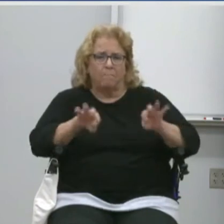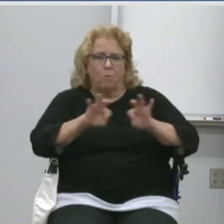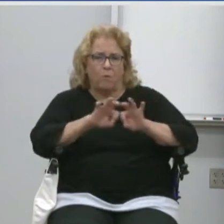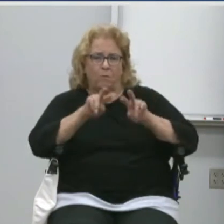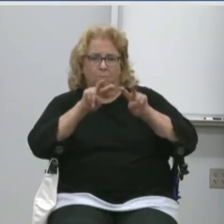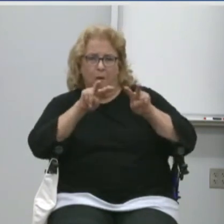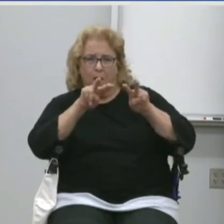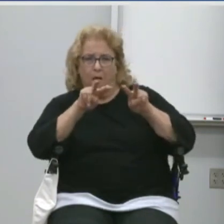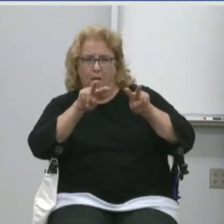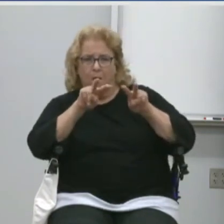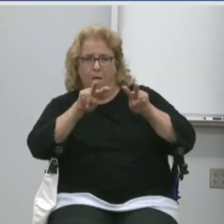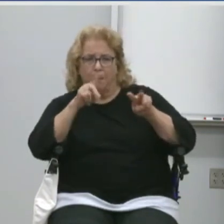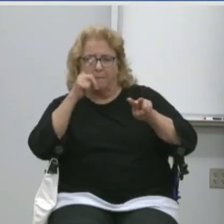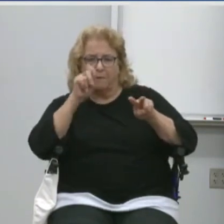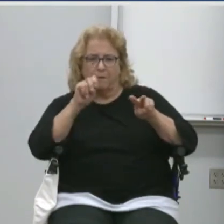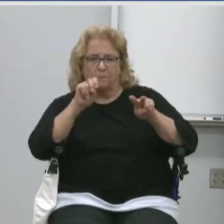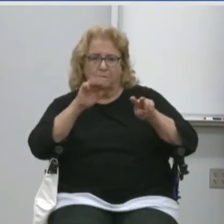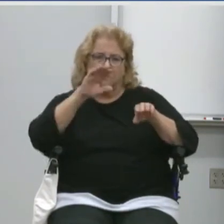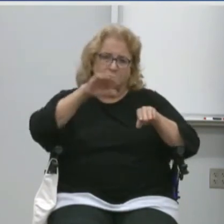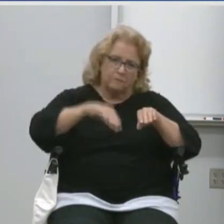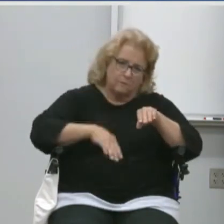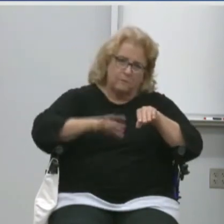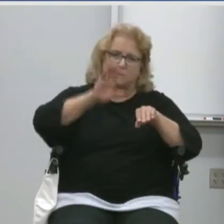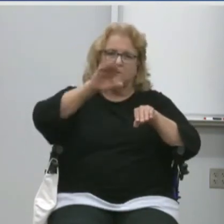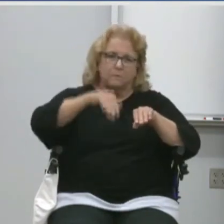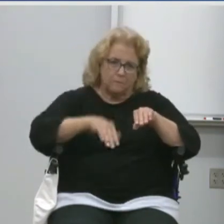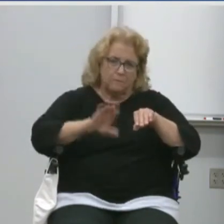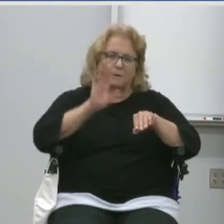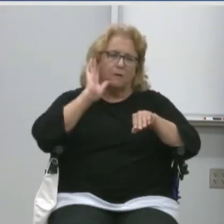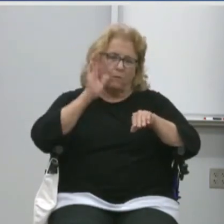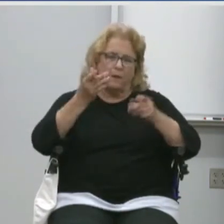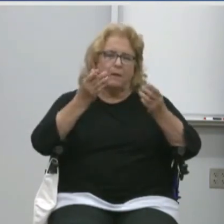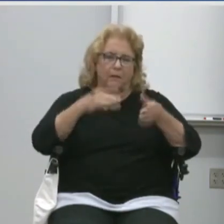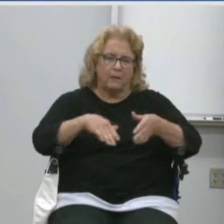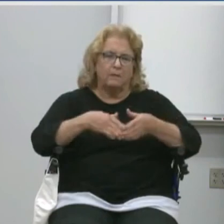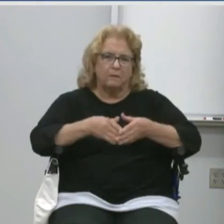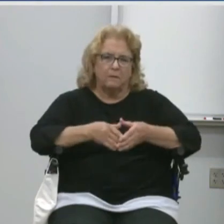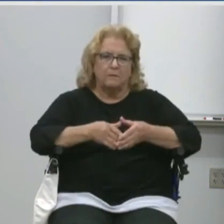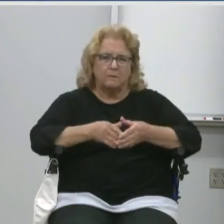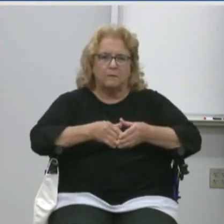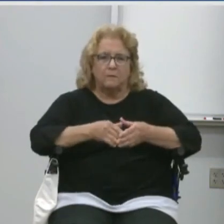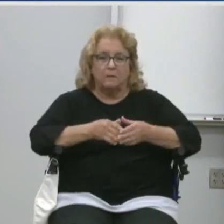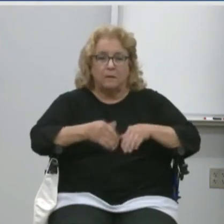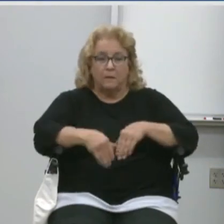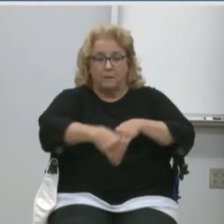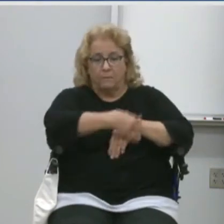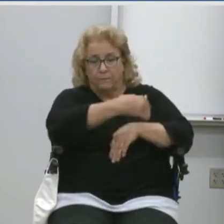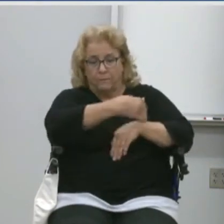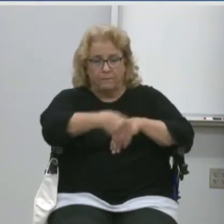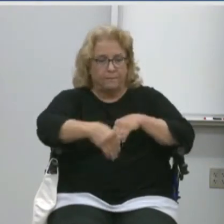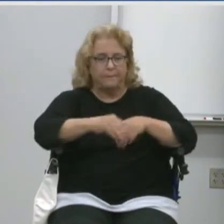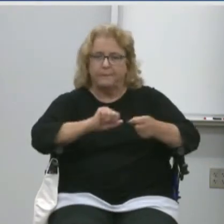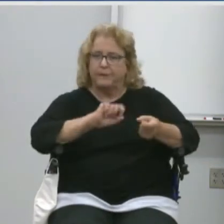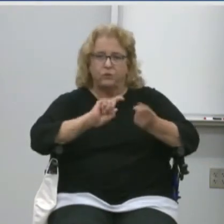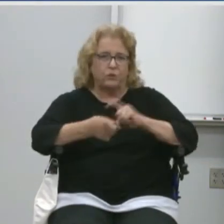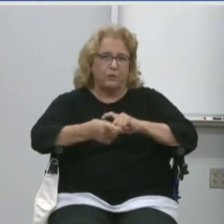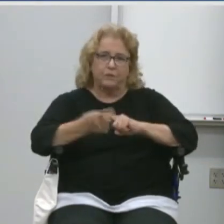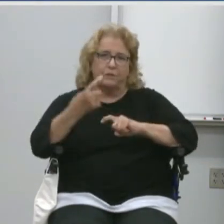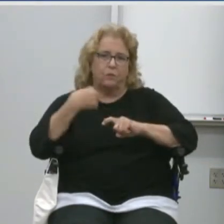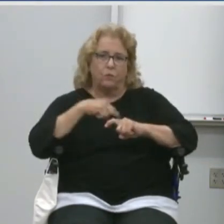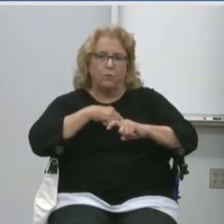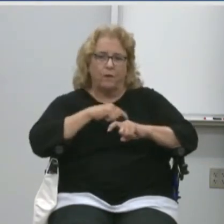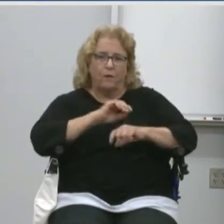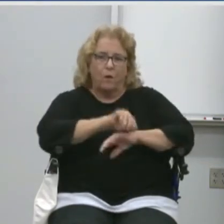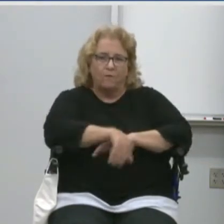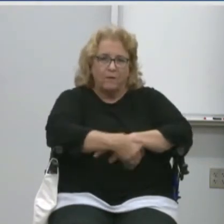this system because it has wobbled, it will wobble again, and then again, the track and intensity can certainly change as we get into the